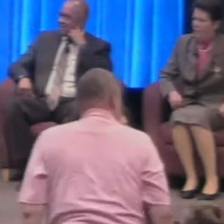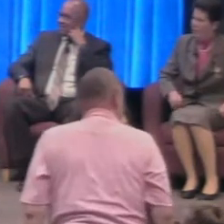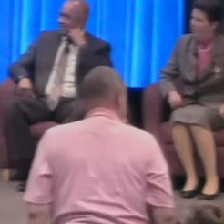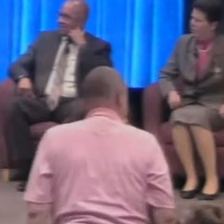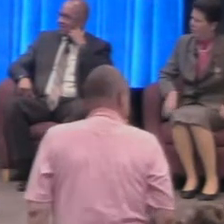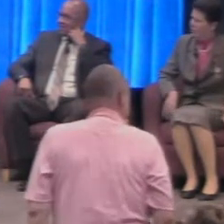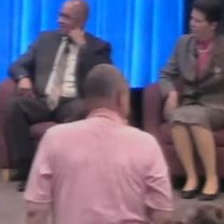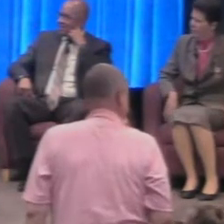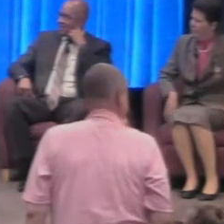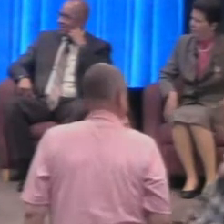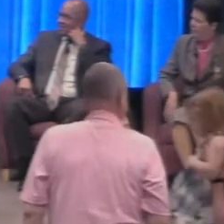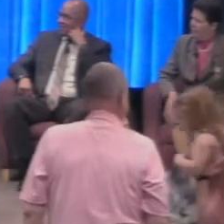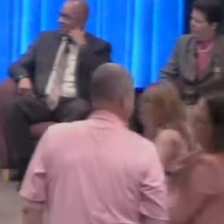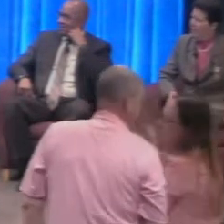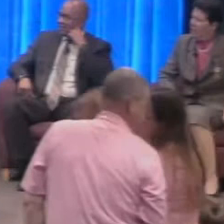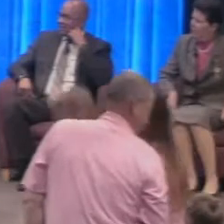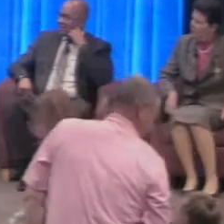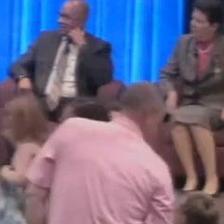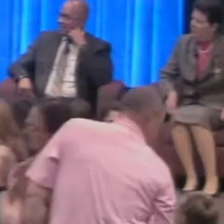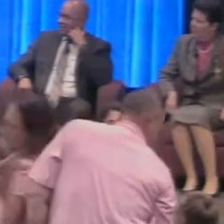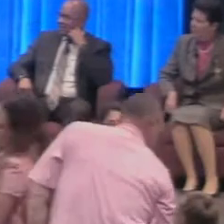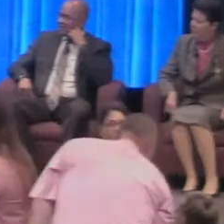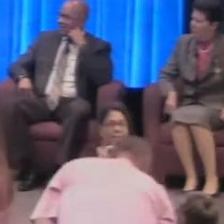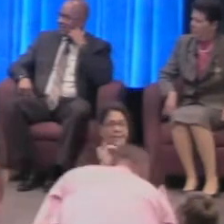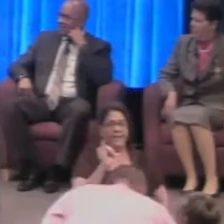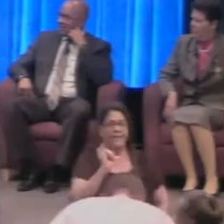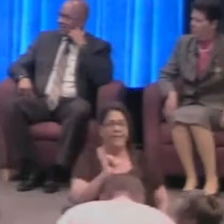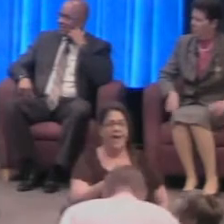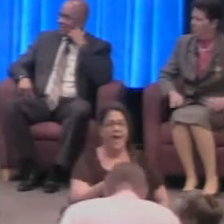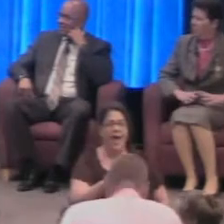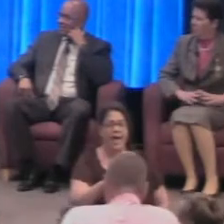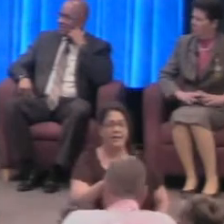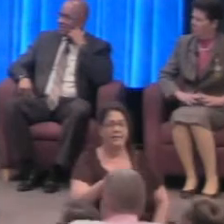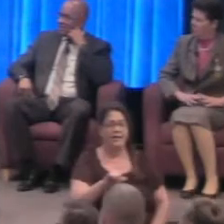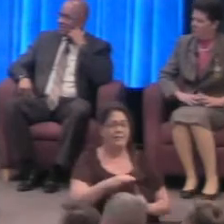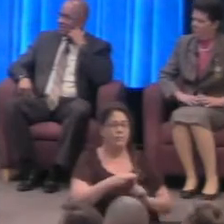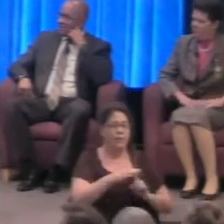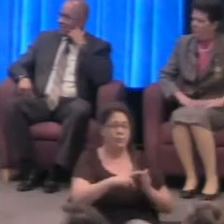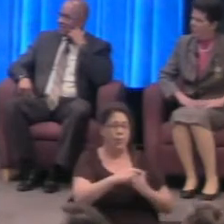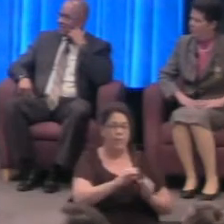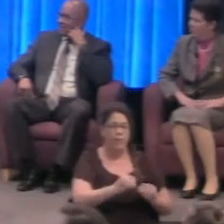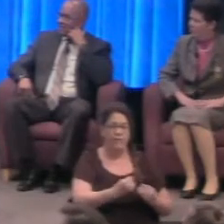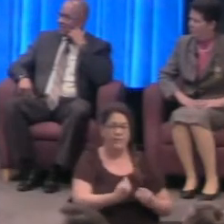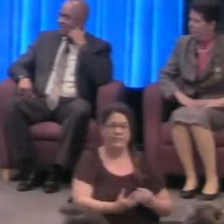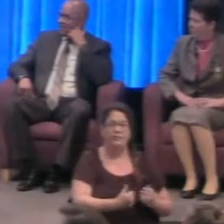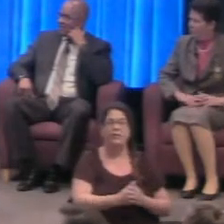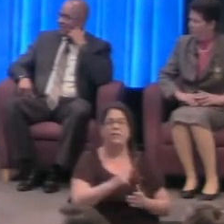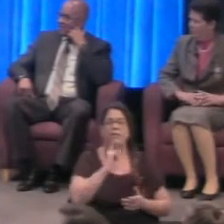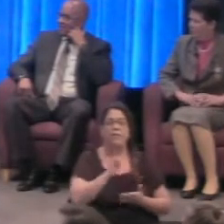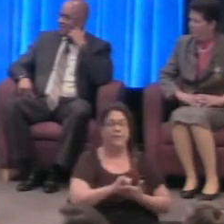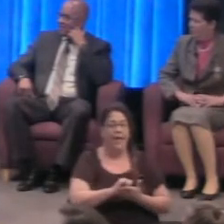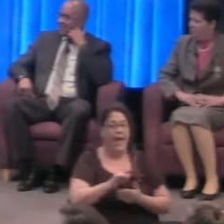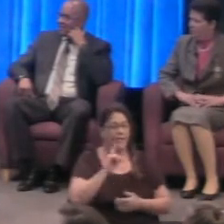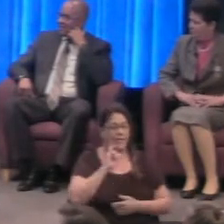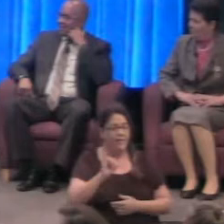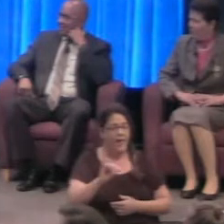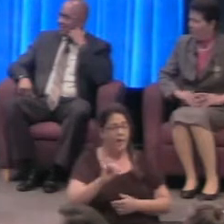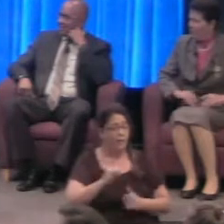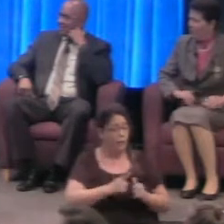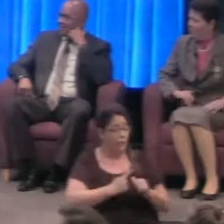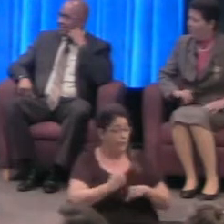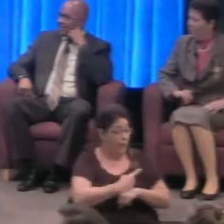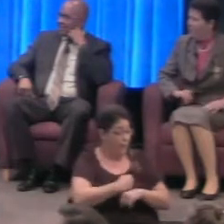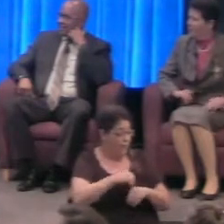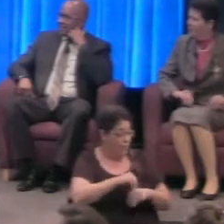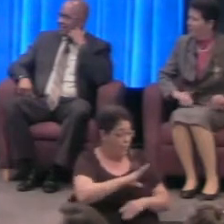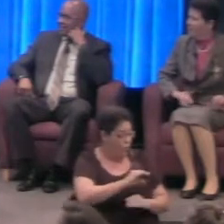in May, no, it was April of last year. First time working in SPO. And I remember the first day I was in your office or Mr. Brown's office,